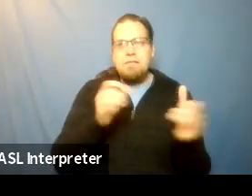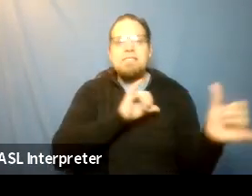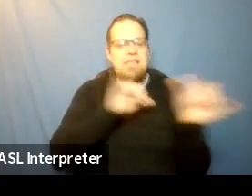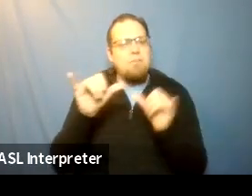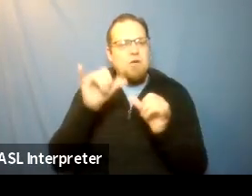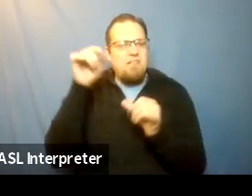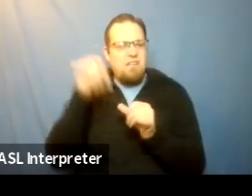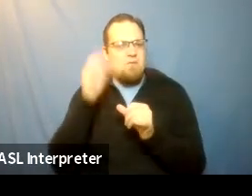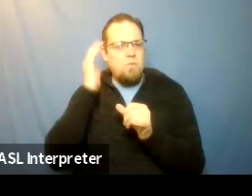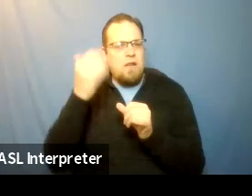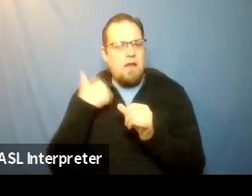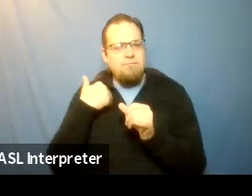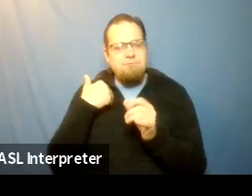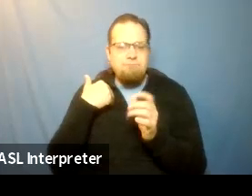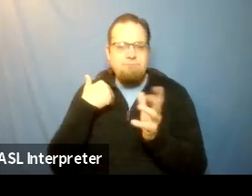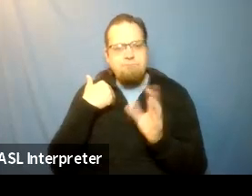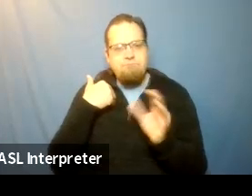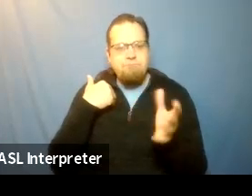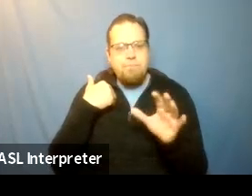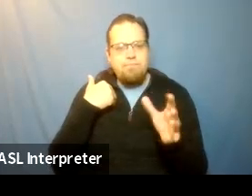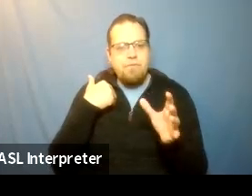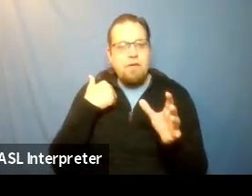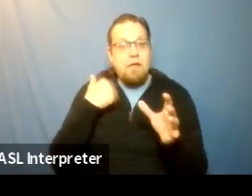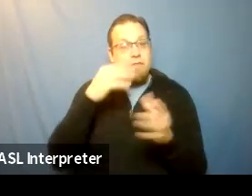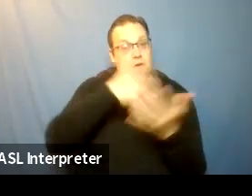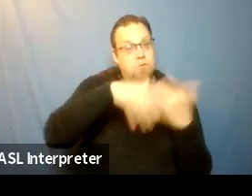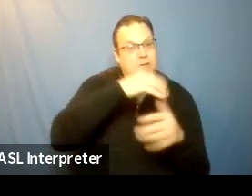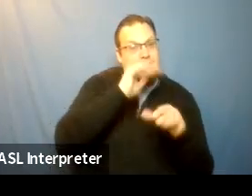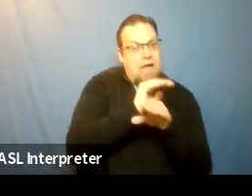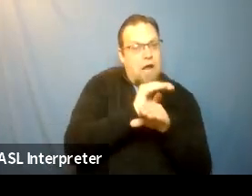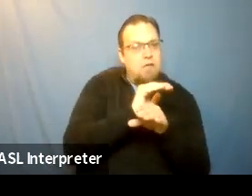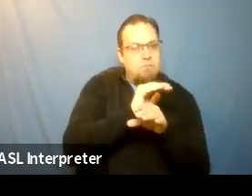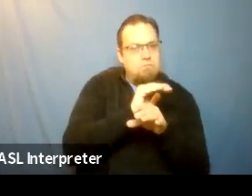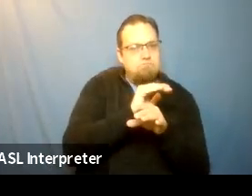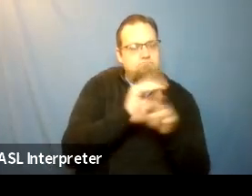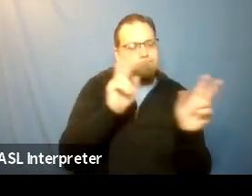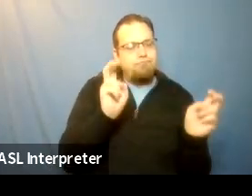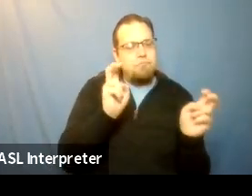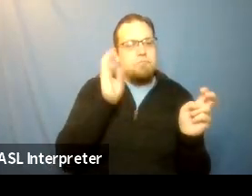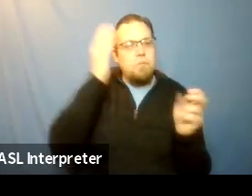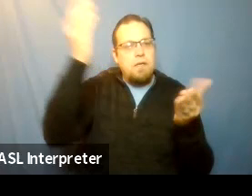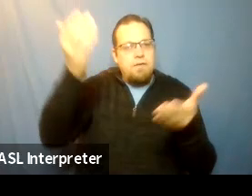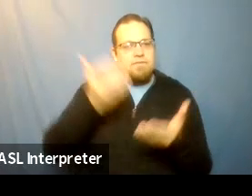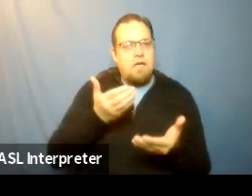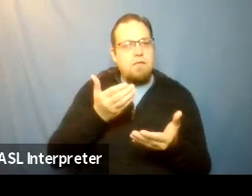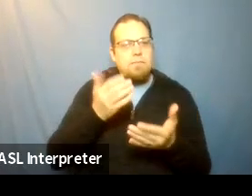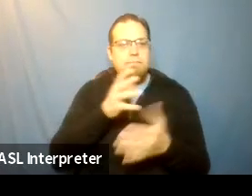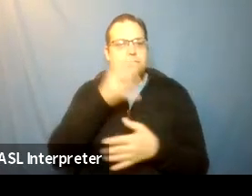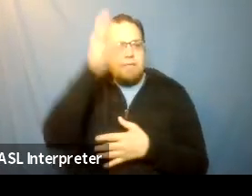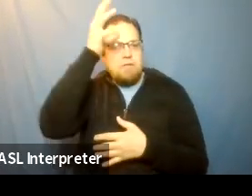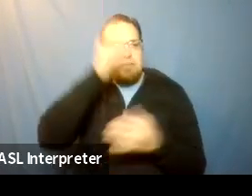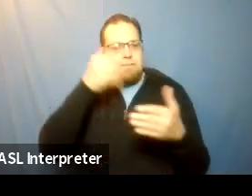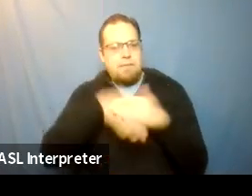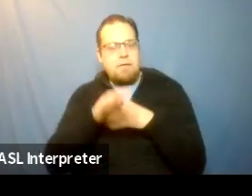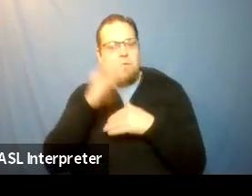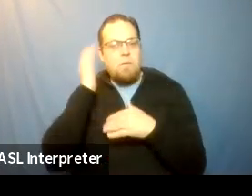this. They'll have a community night where they'll invite parents to come in, and they'll